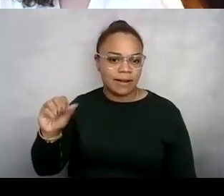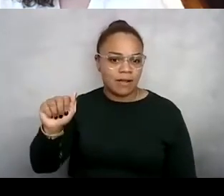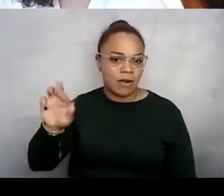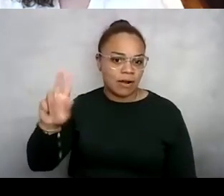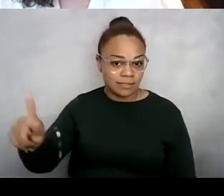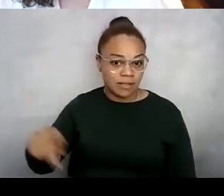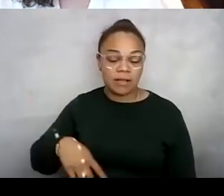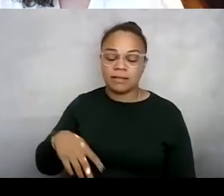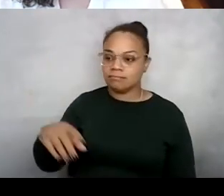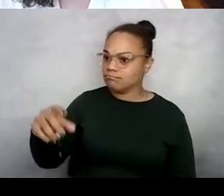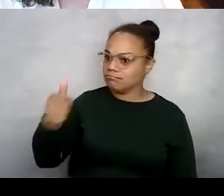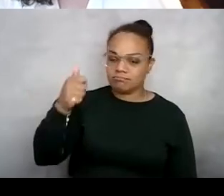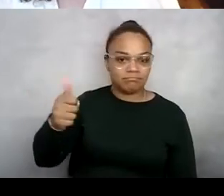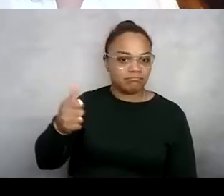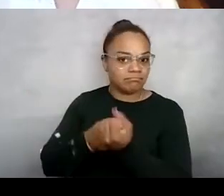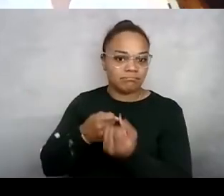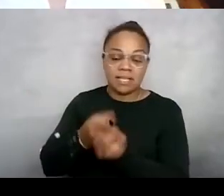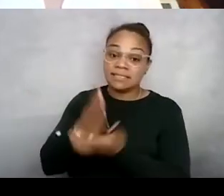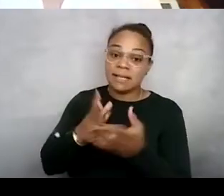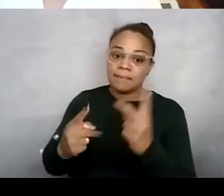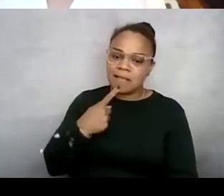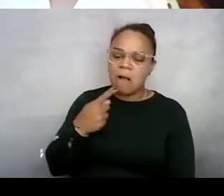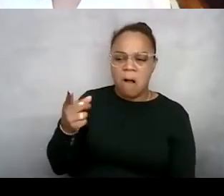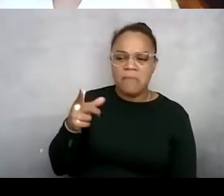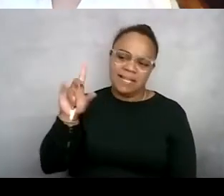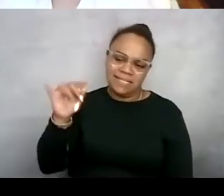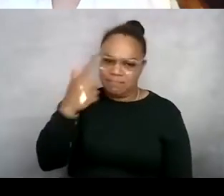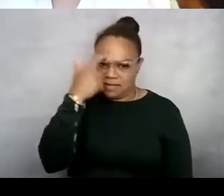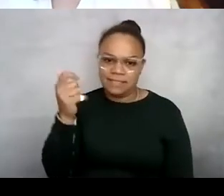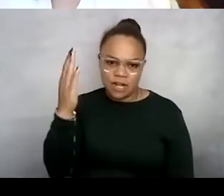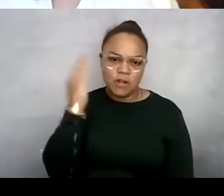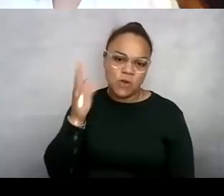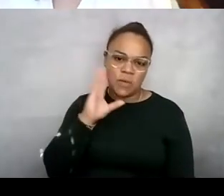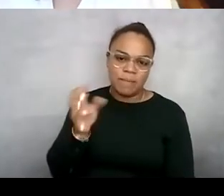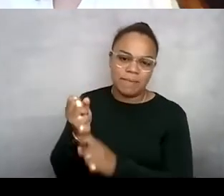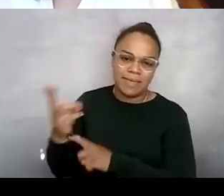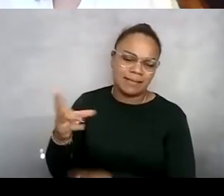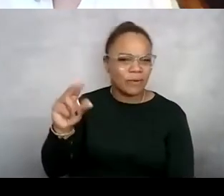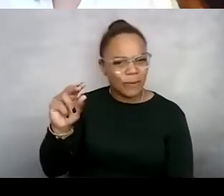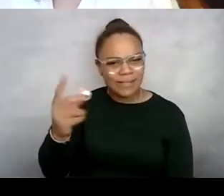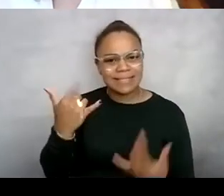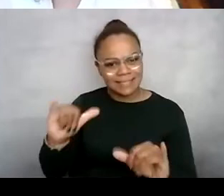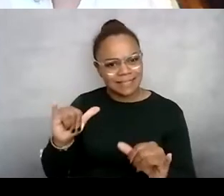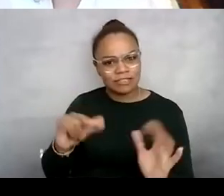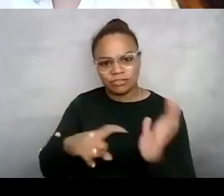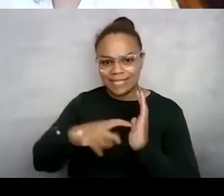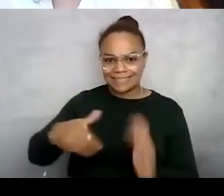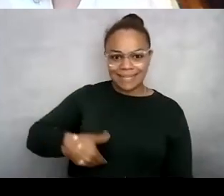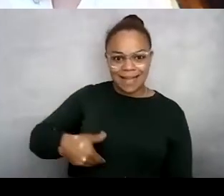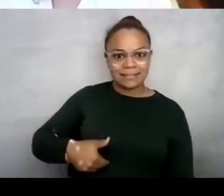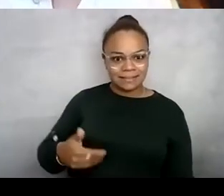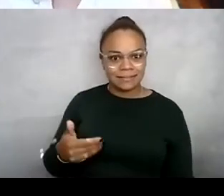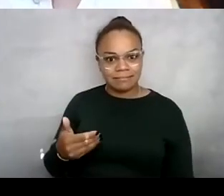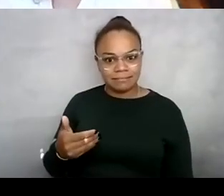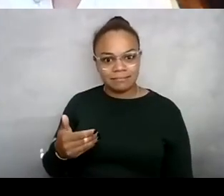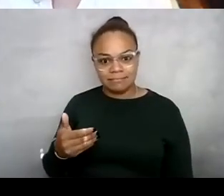know, you have people who are naysayers. Oh, they did it because they knew that they would be overridden. No, it still takes guts to veto. People don't forget